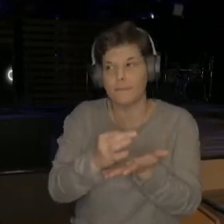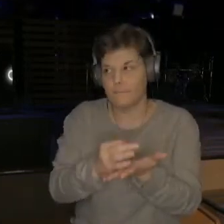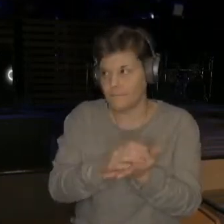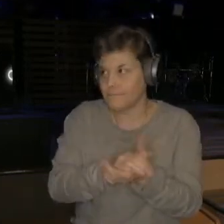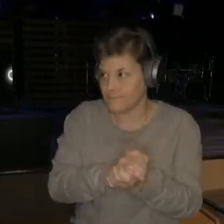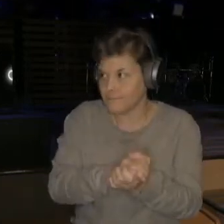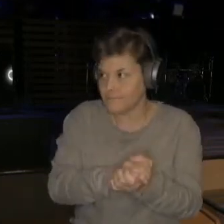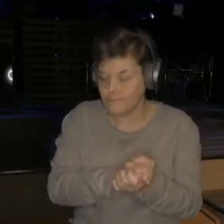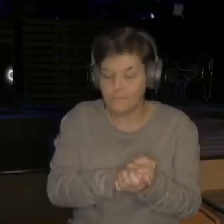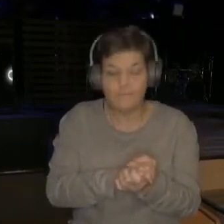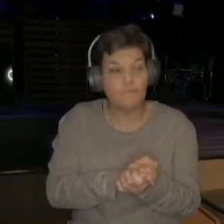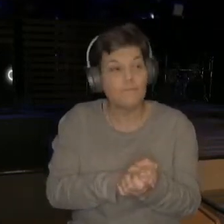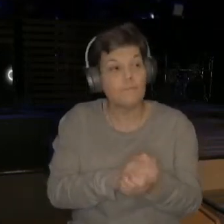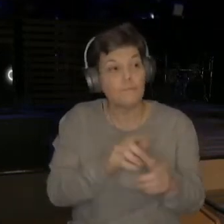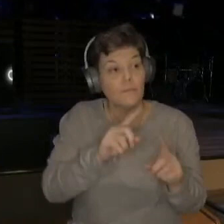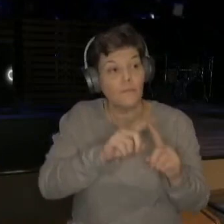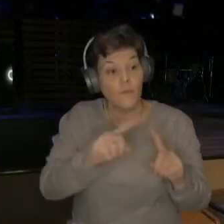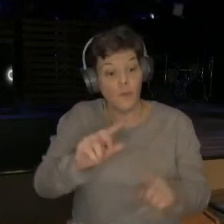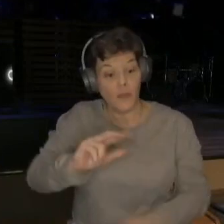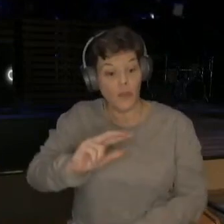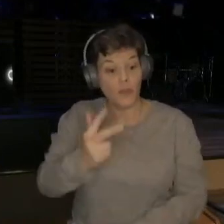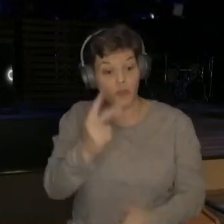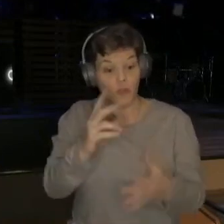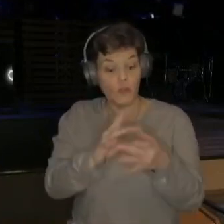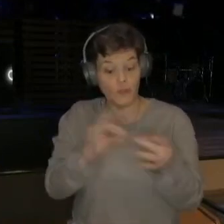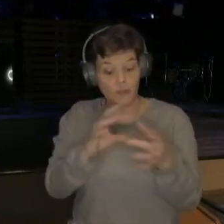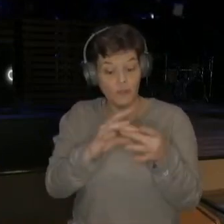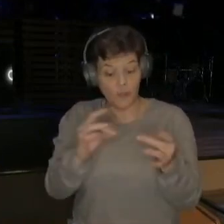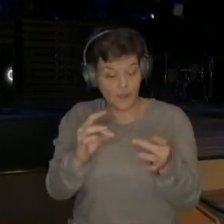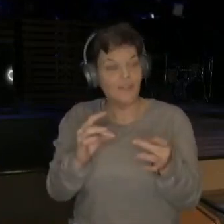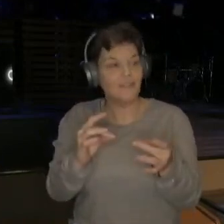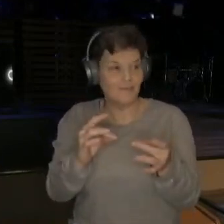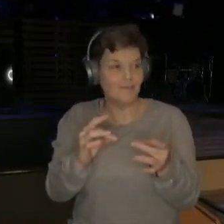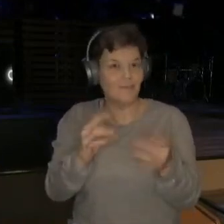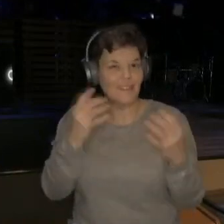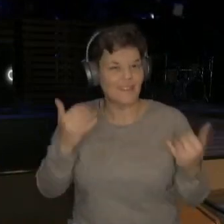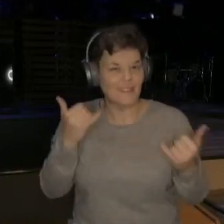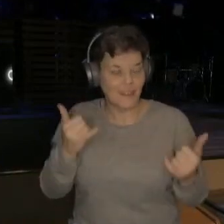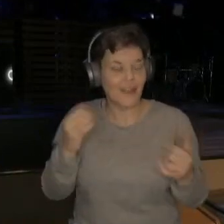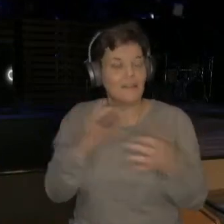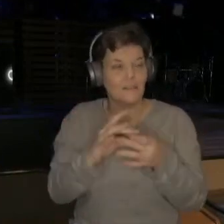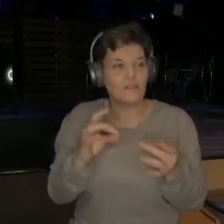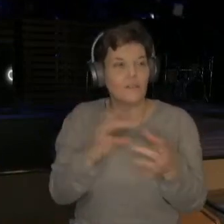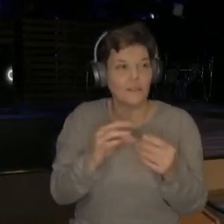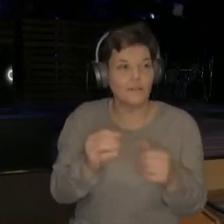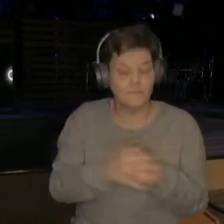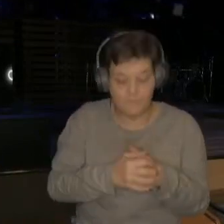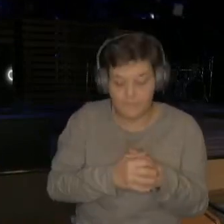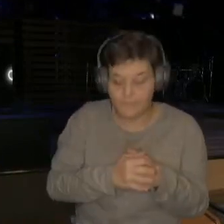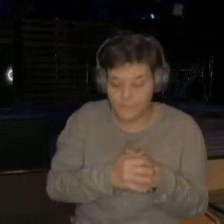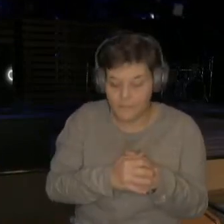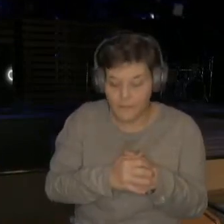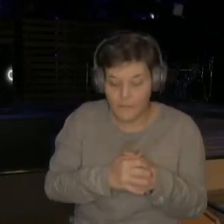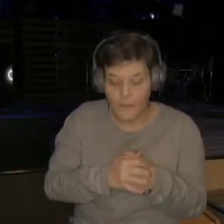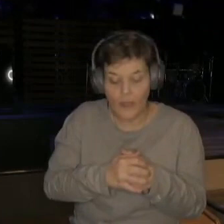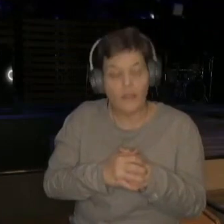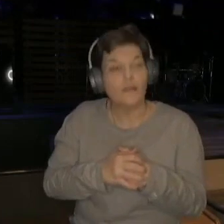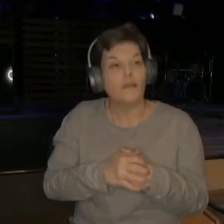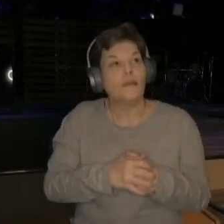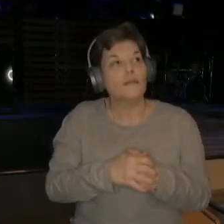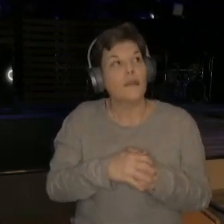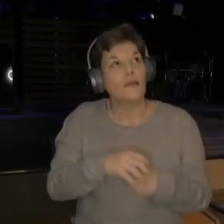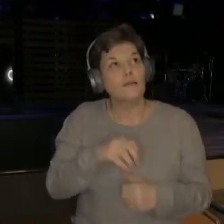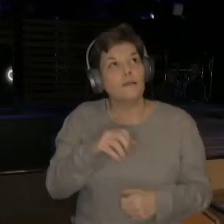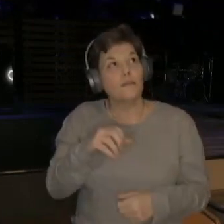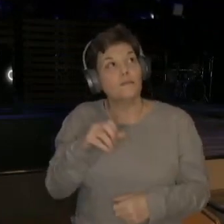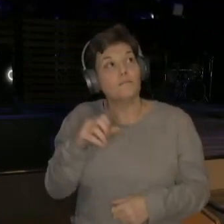But Jesus builds up to this last story, which has been referred to possibly as the greatest short story of